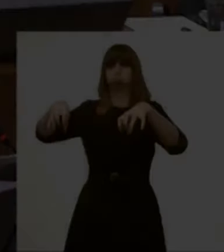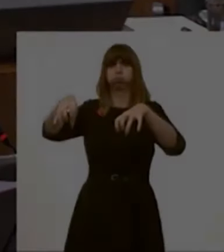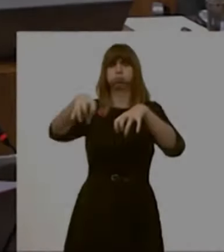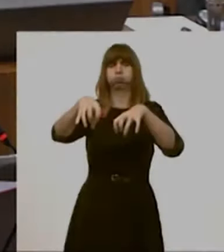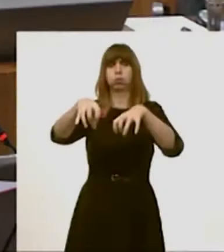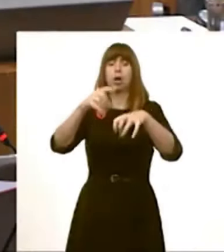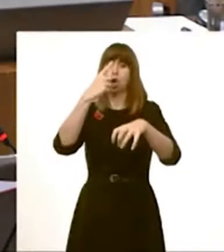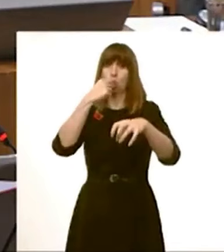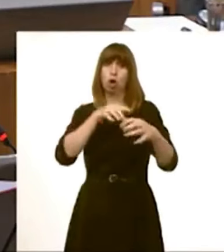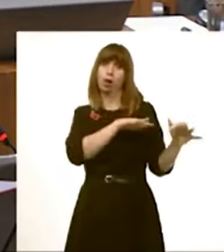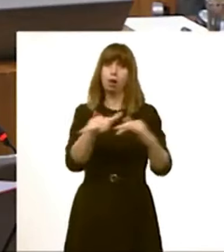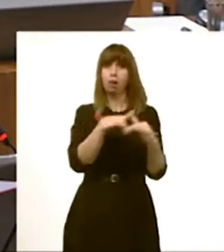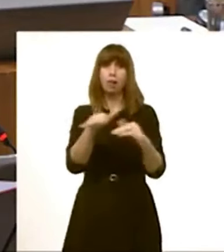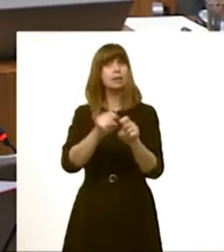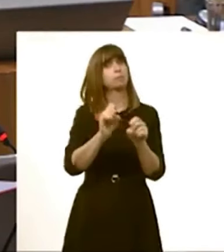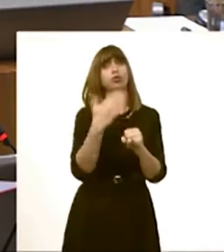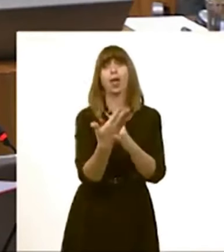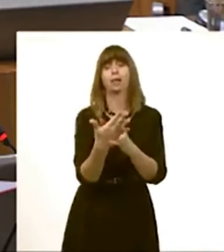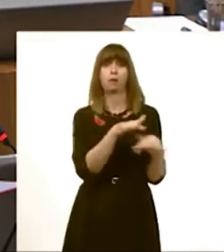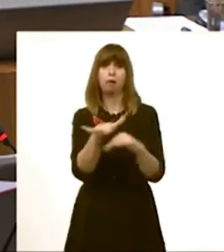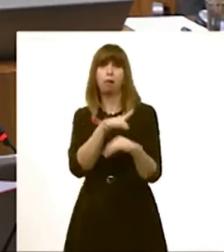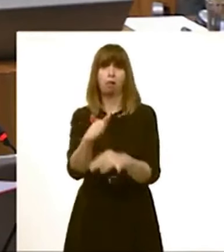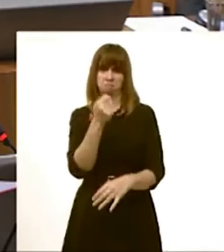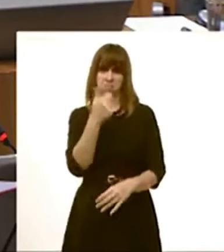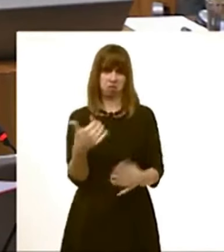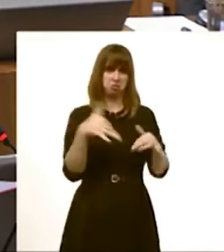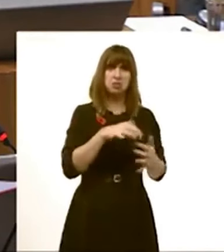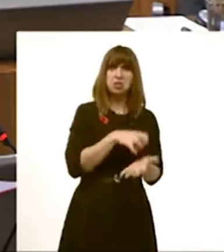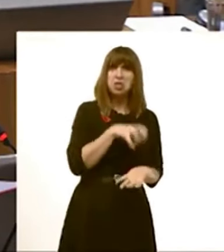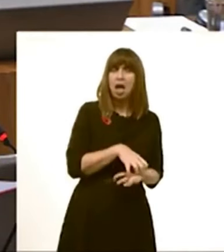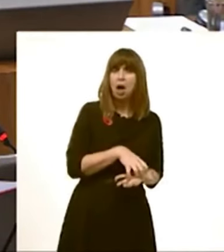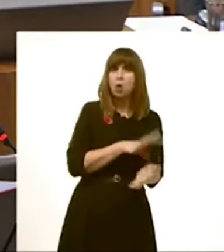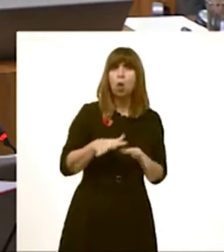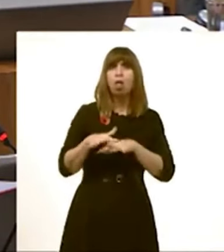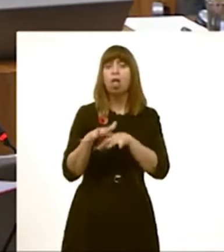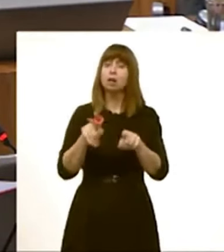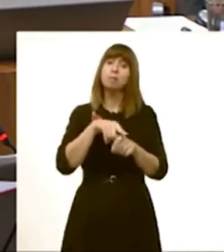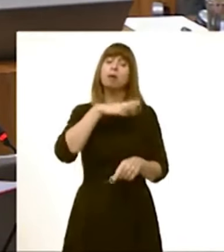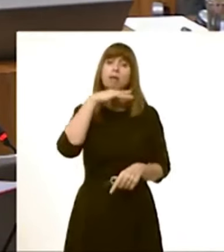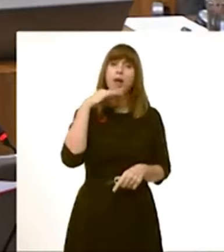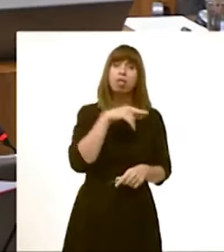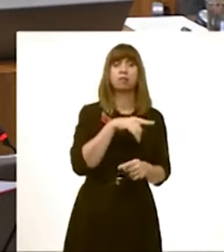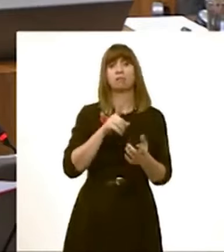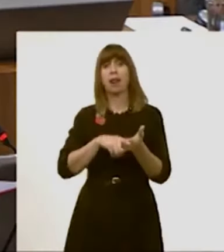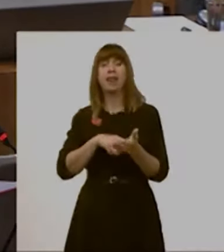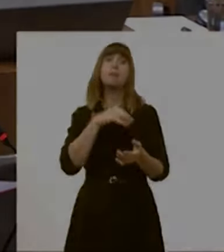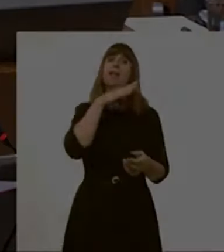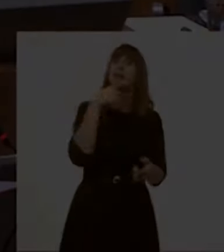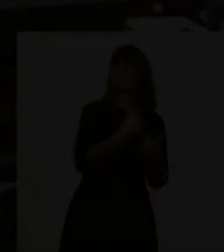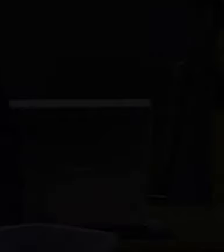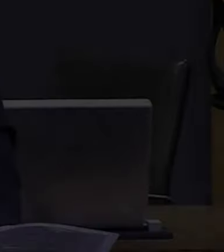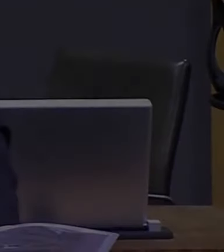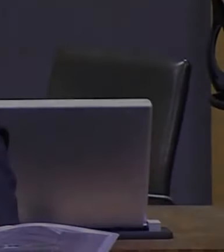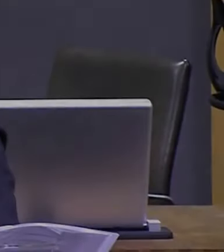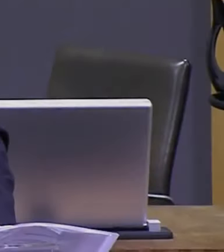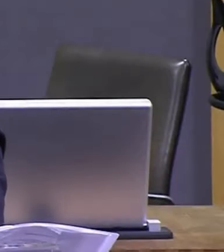contributed. We see it in Bridgend, where I live, we've seen it in Llanelli at the moment, and yet we see other examples like Carmarthen, where Debenhams is in the town centre, and that's helped